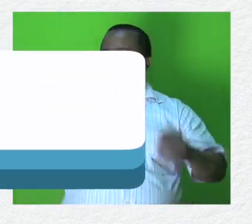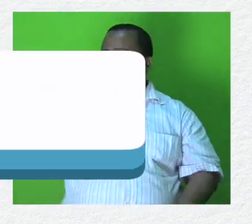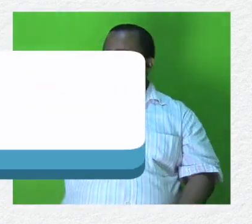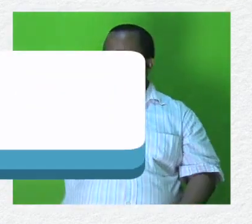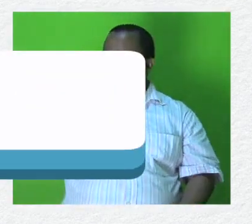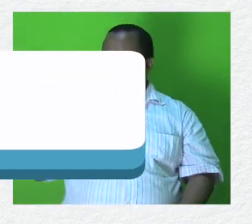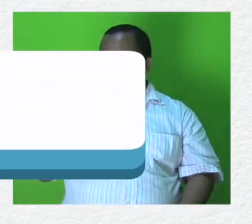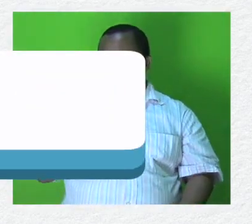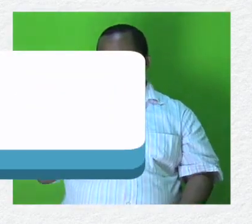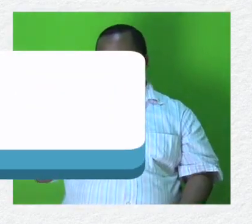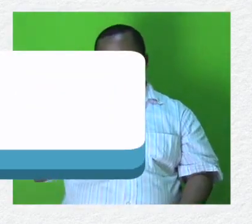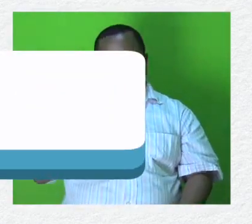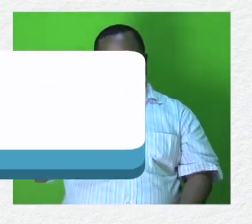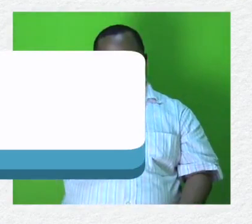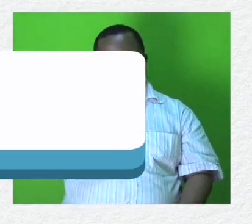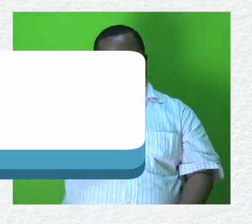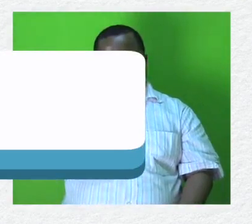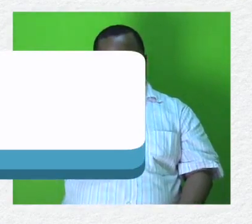Yes, Ali?